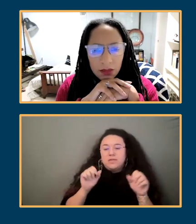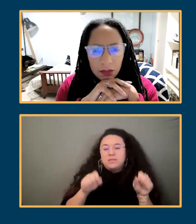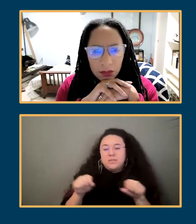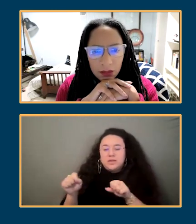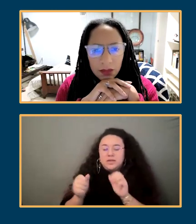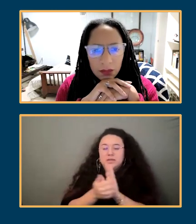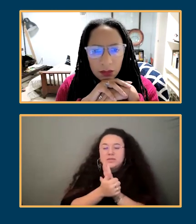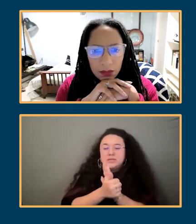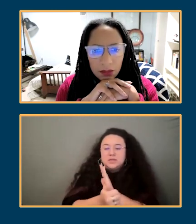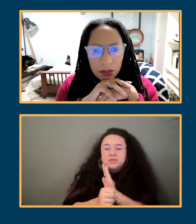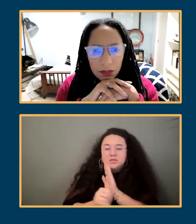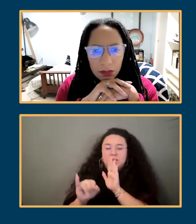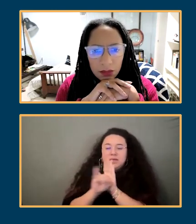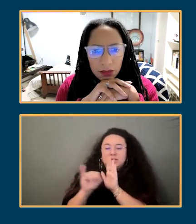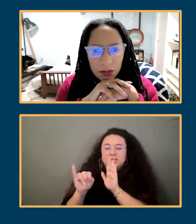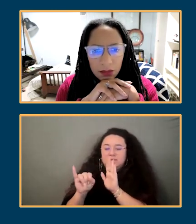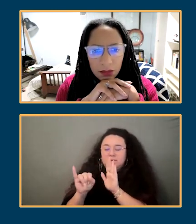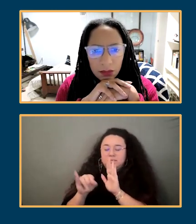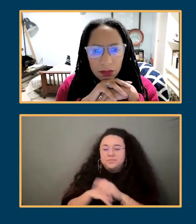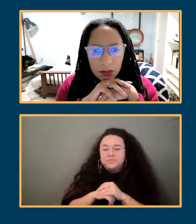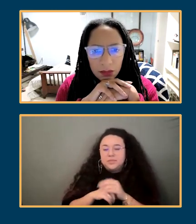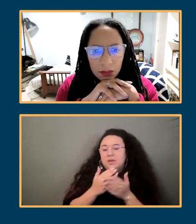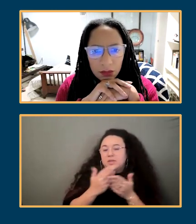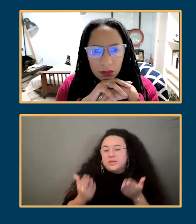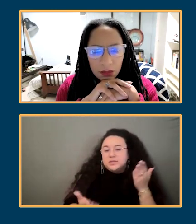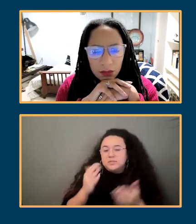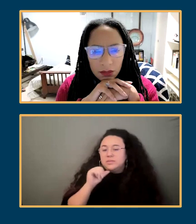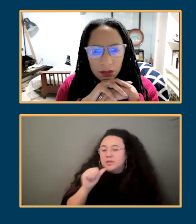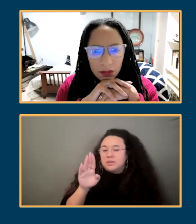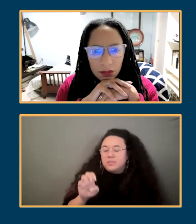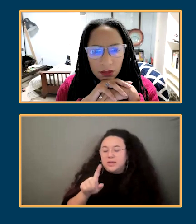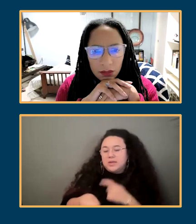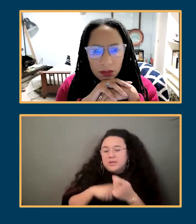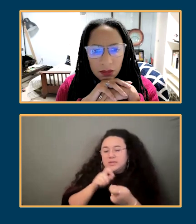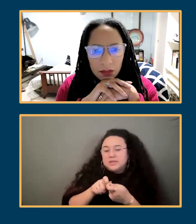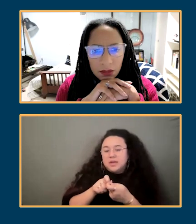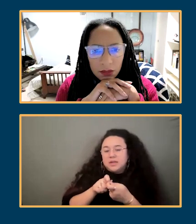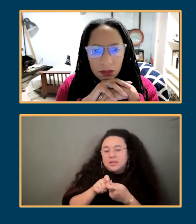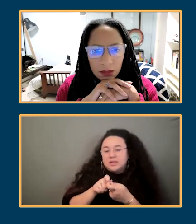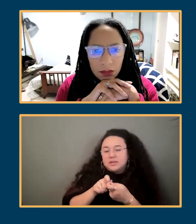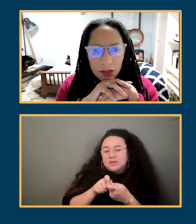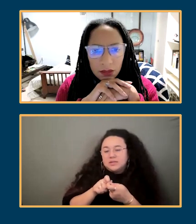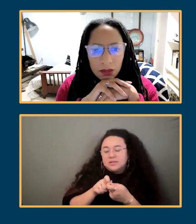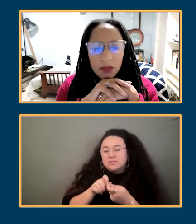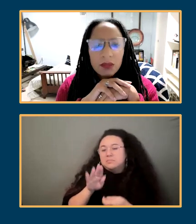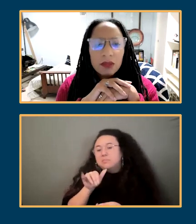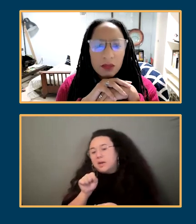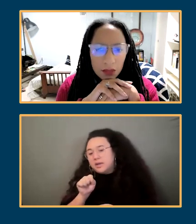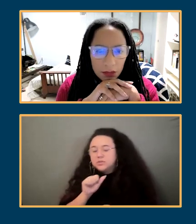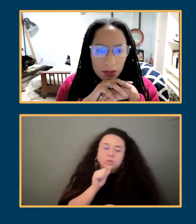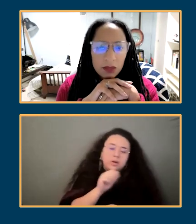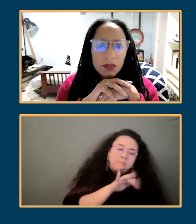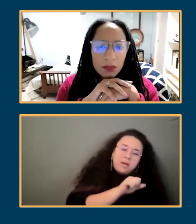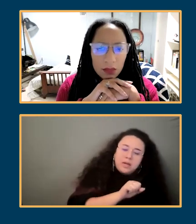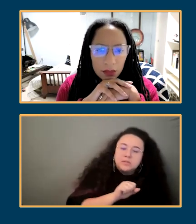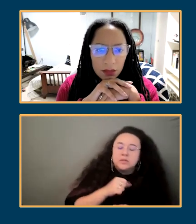and the skills to identify things that may not be exactly biased or non-biased. And I